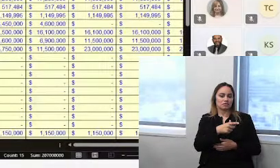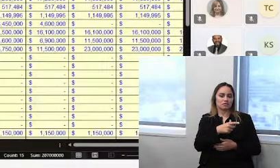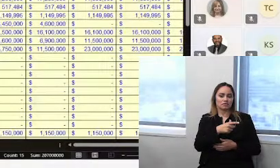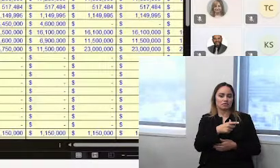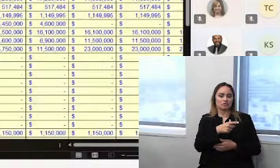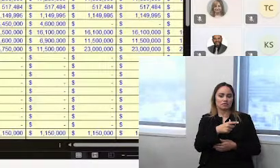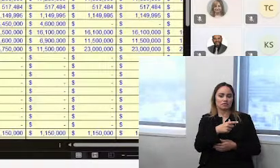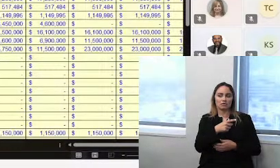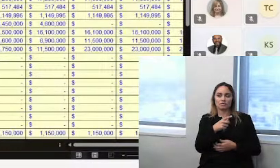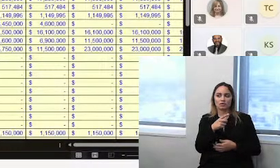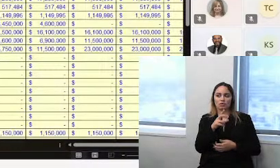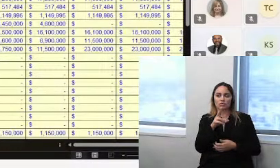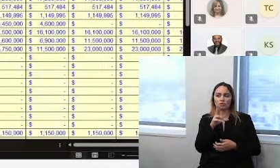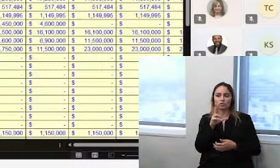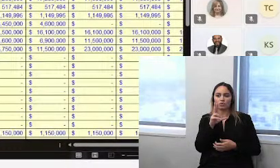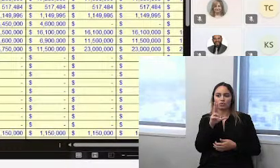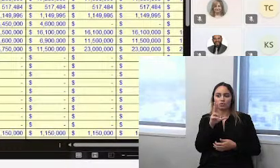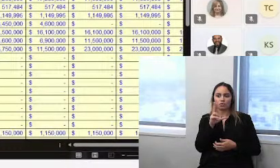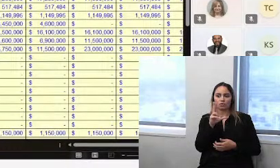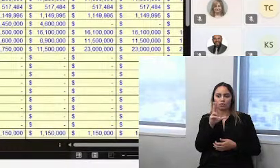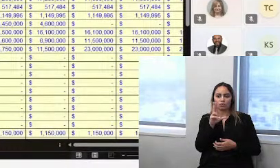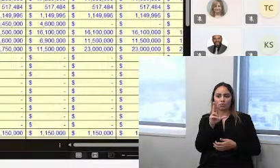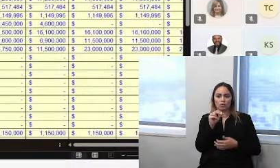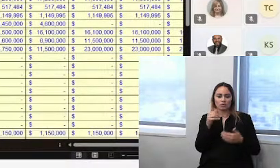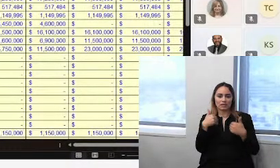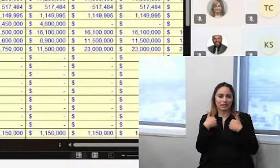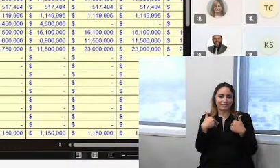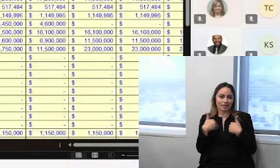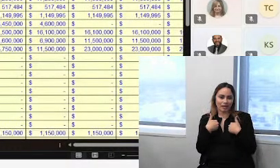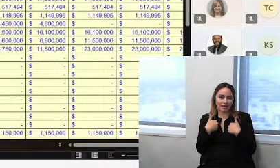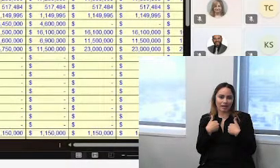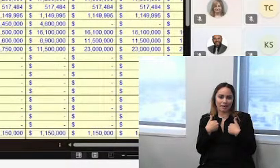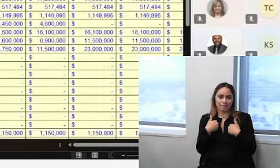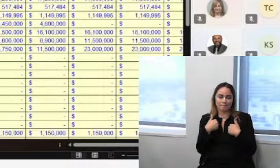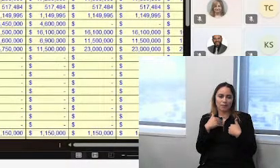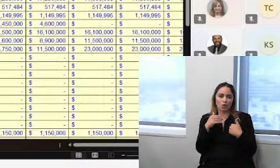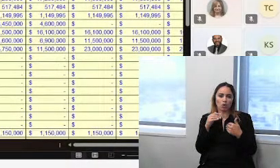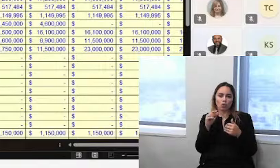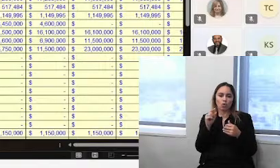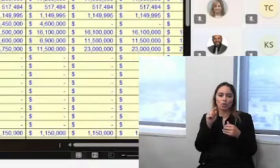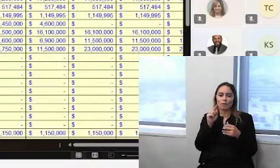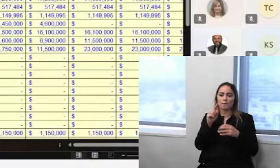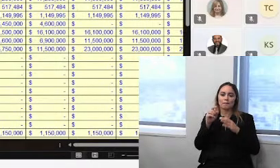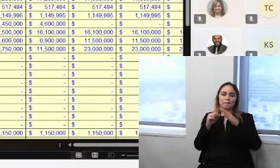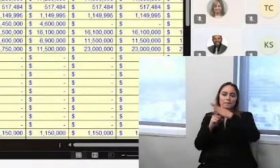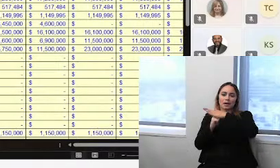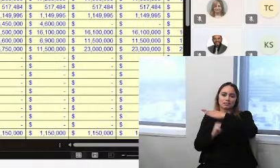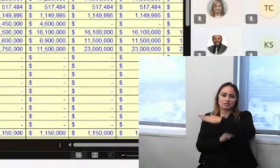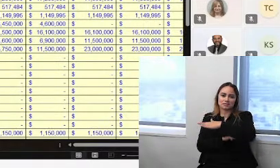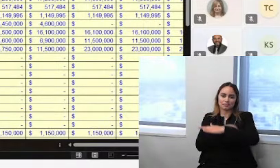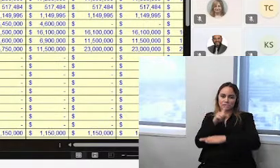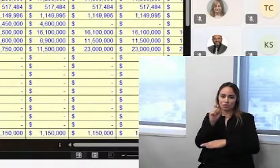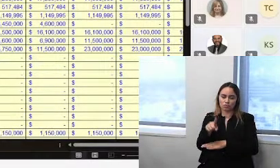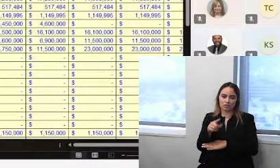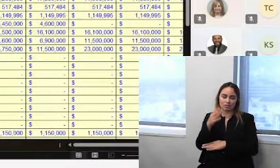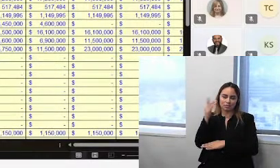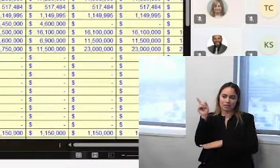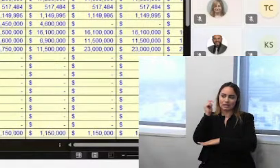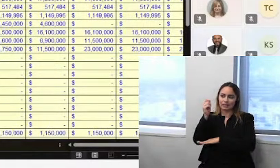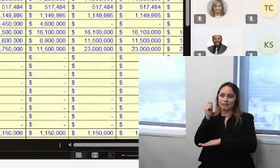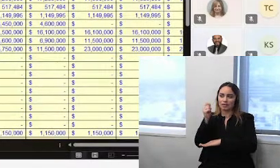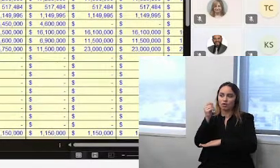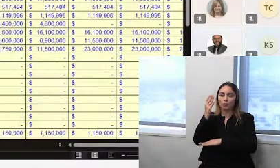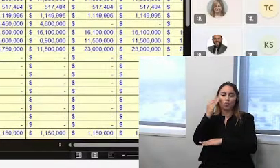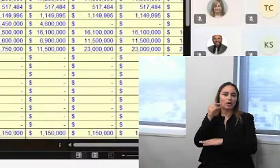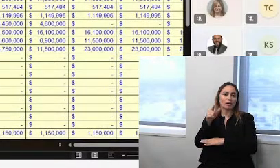argument in that question. It may be beyond the witness's capability because it's a question of regulatory that's procedure. what I was going to answer. Well, then that's the answer. You don't